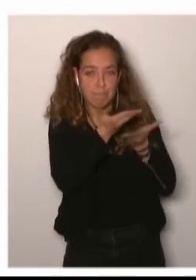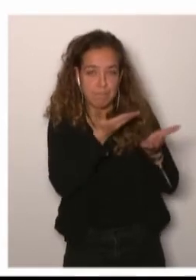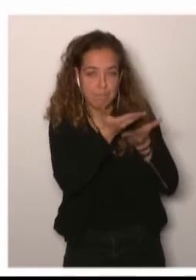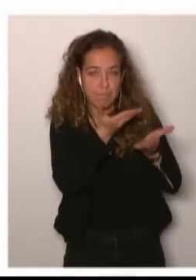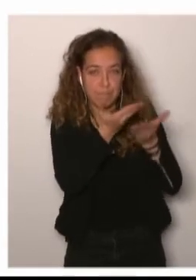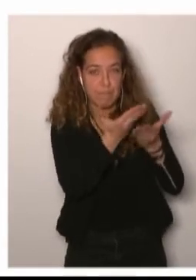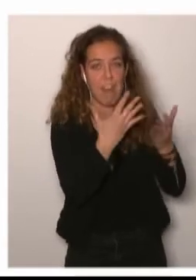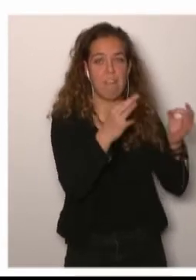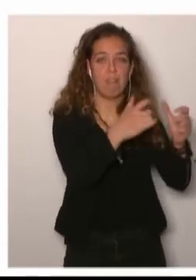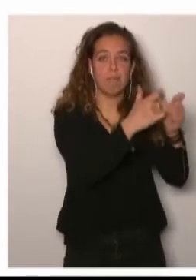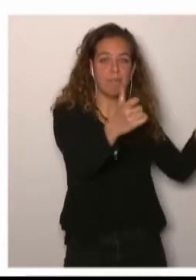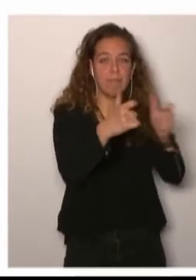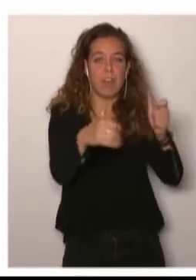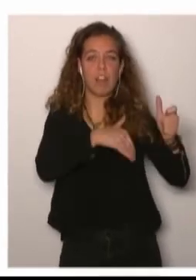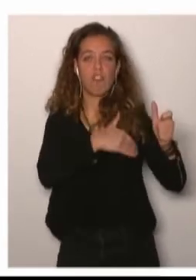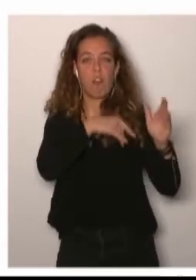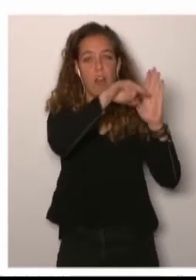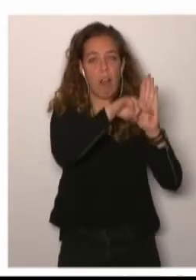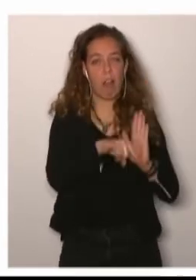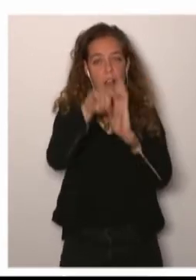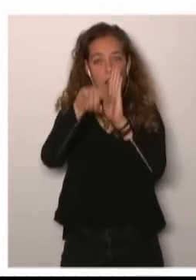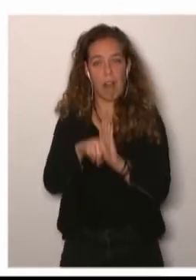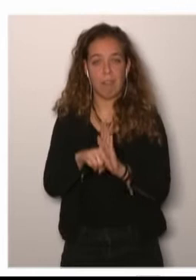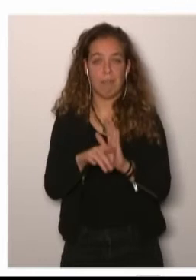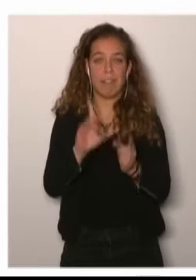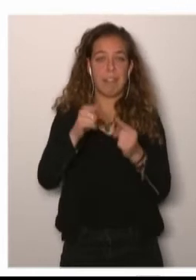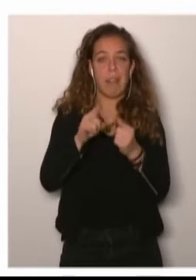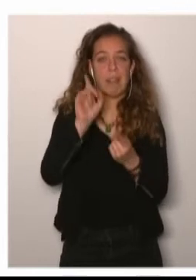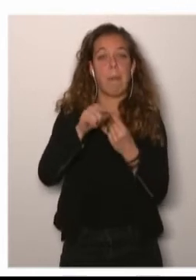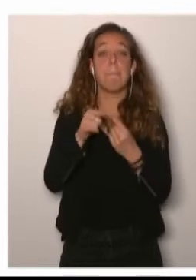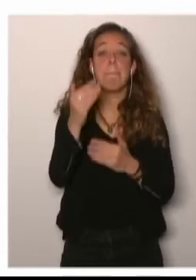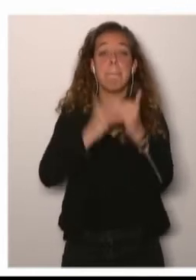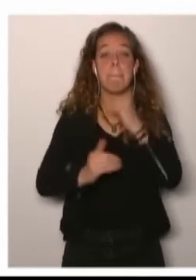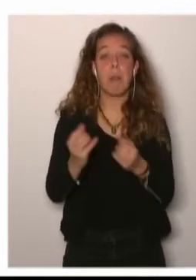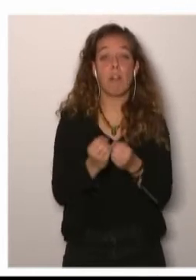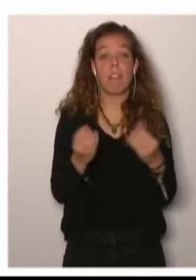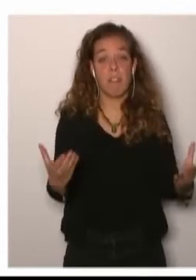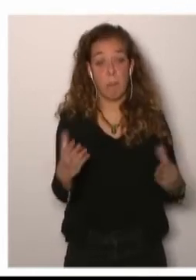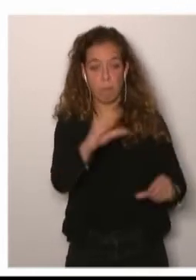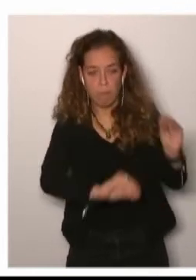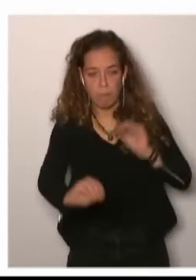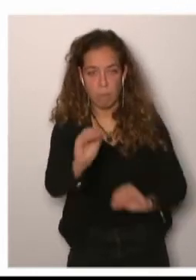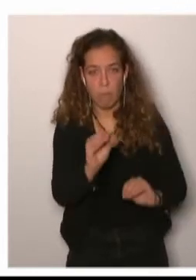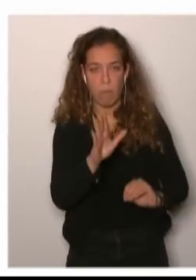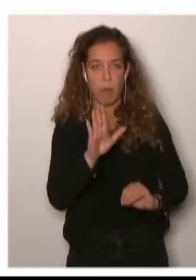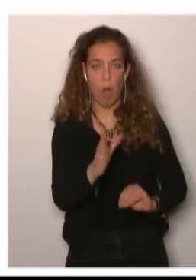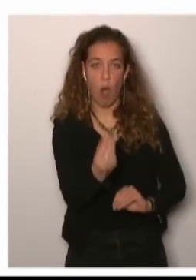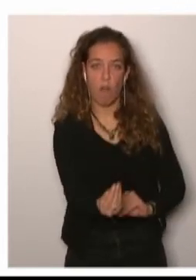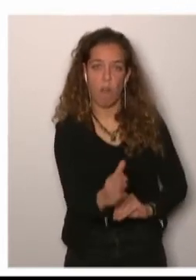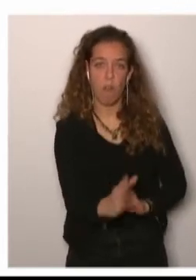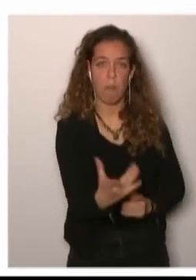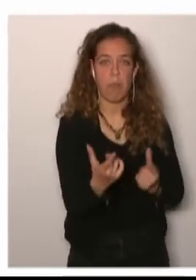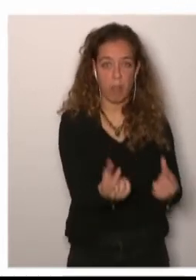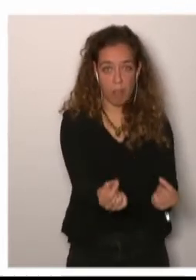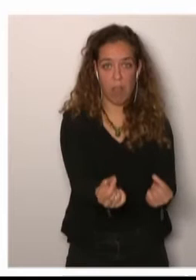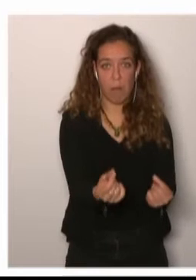approach to later phase developments globally. And since publication, we have seen this already been taken up by industry over the last year